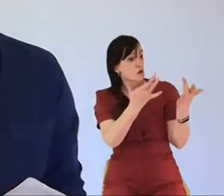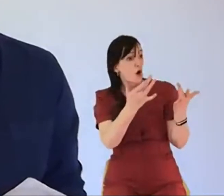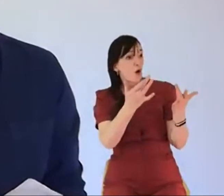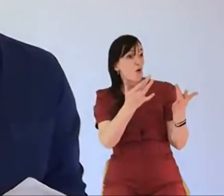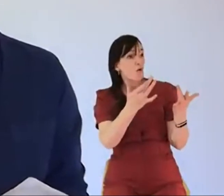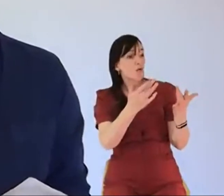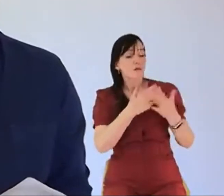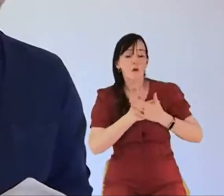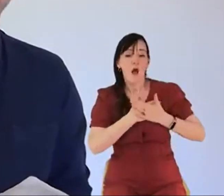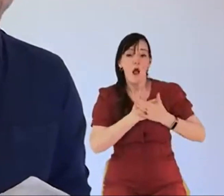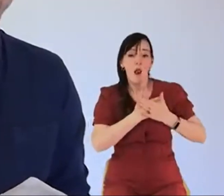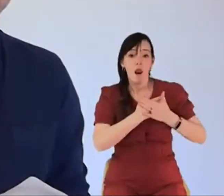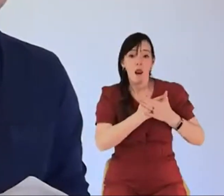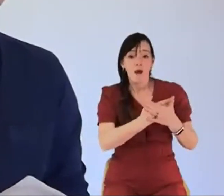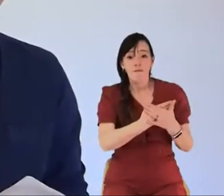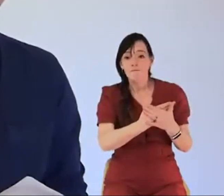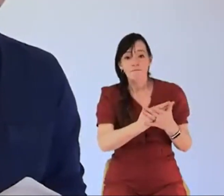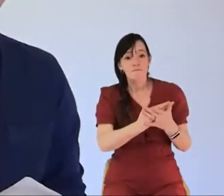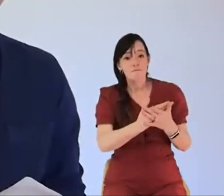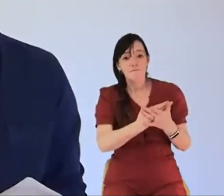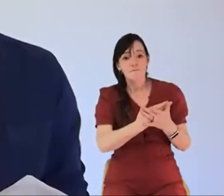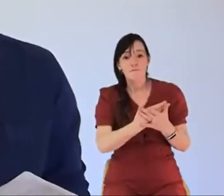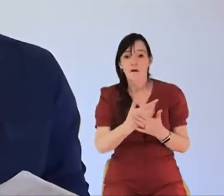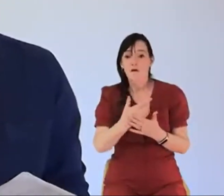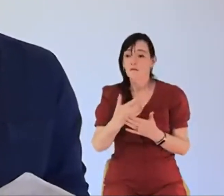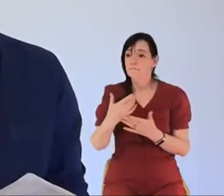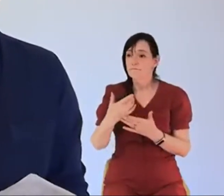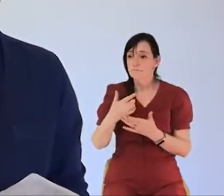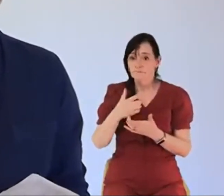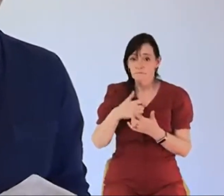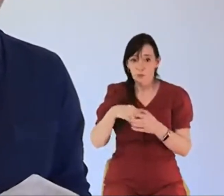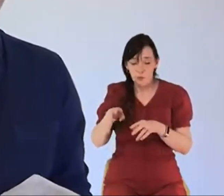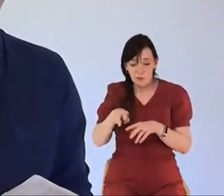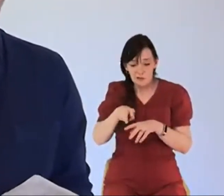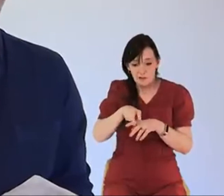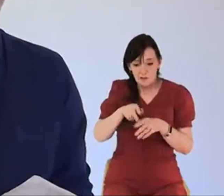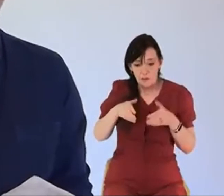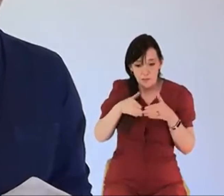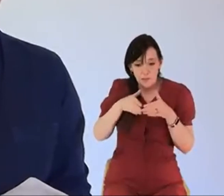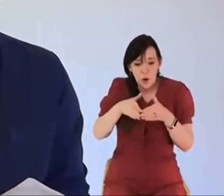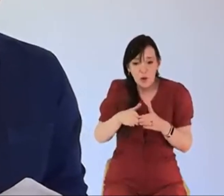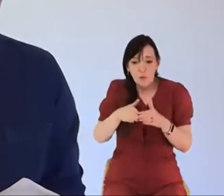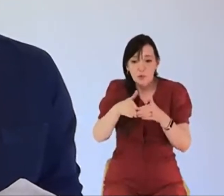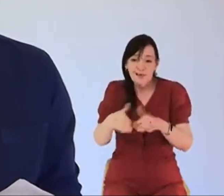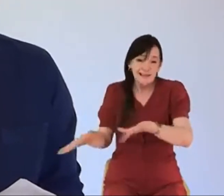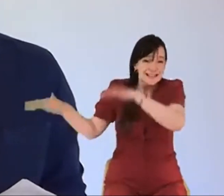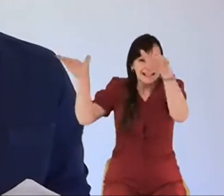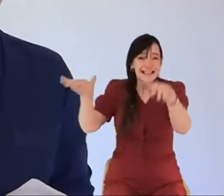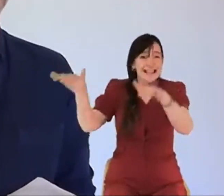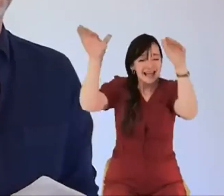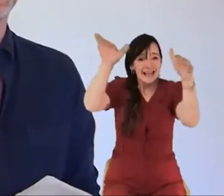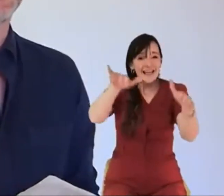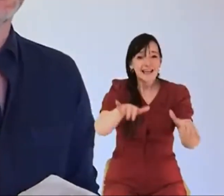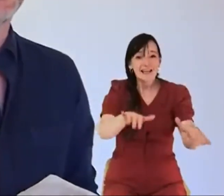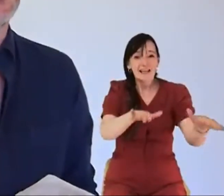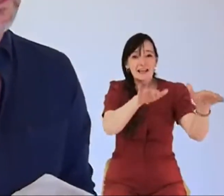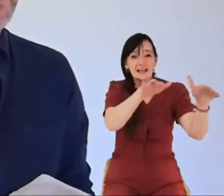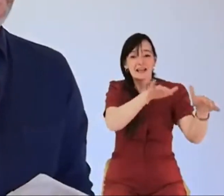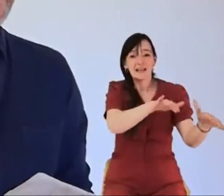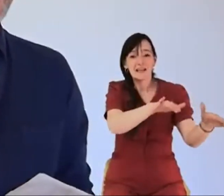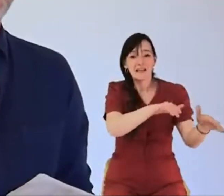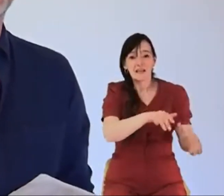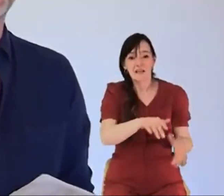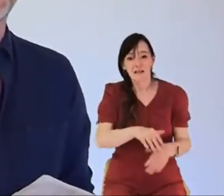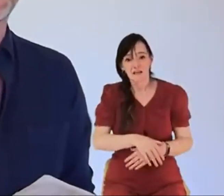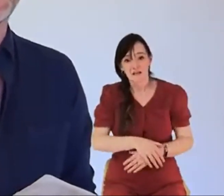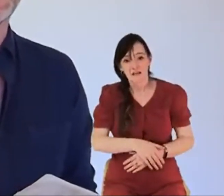small boat big sea people are going to hate you for what